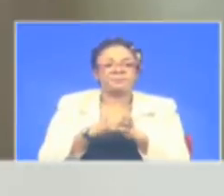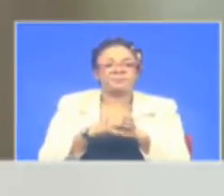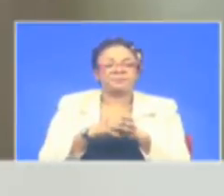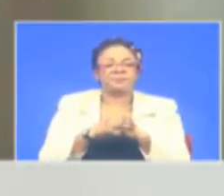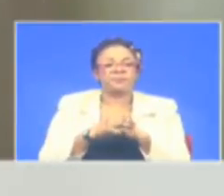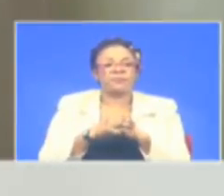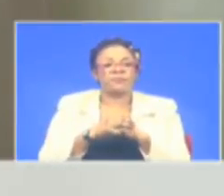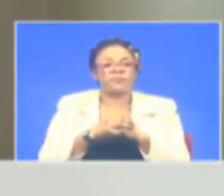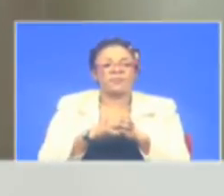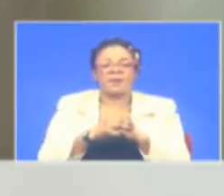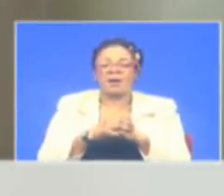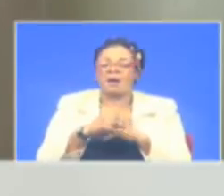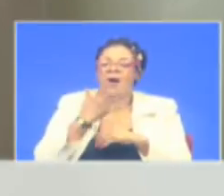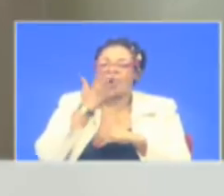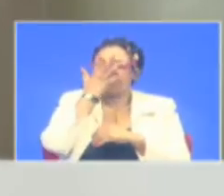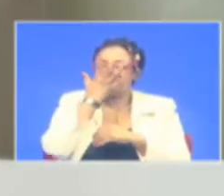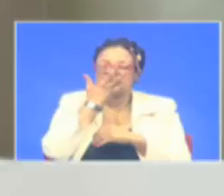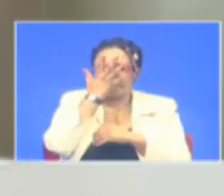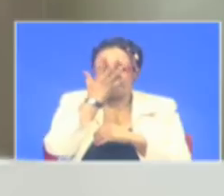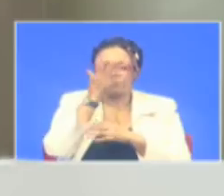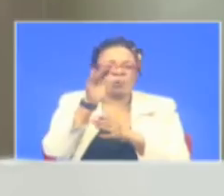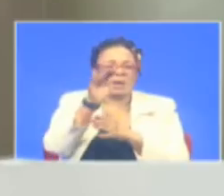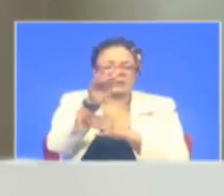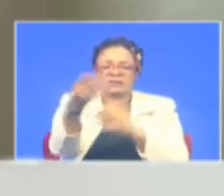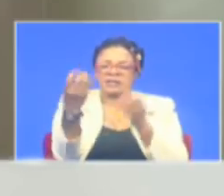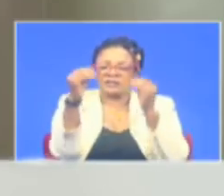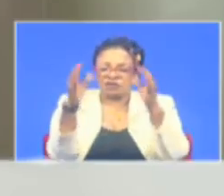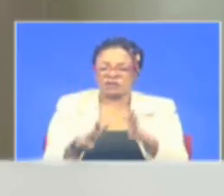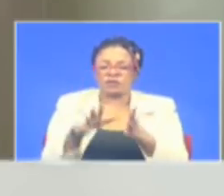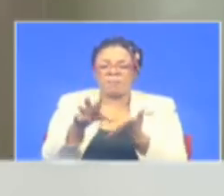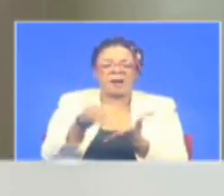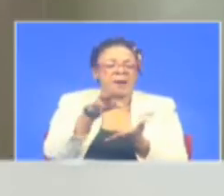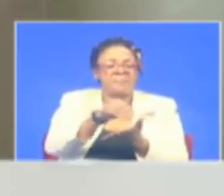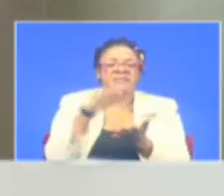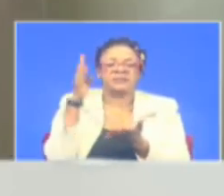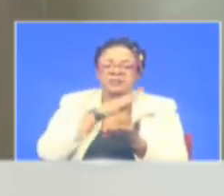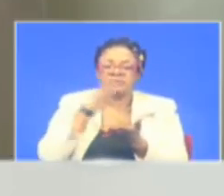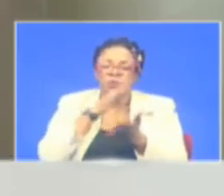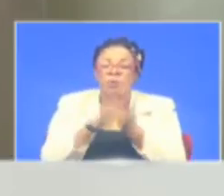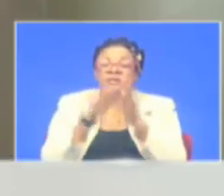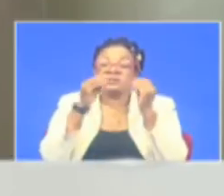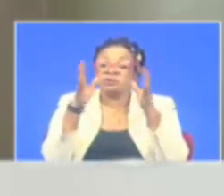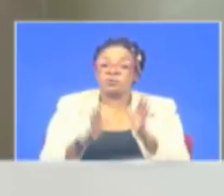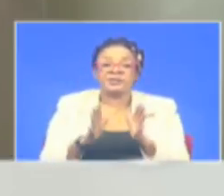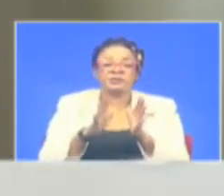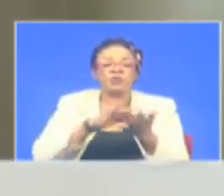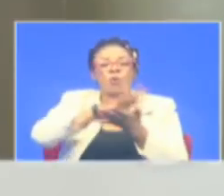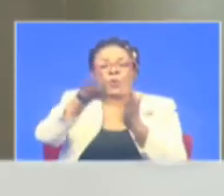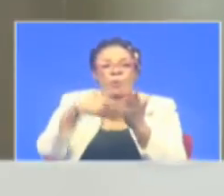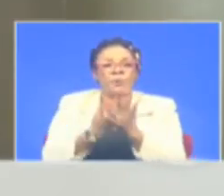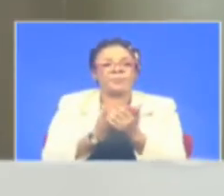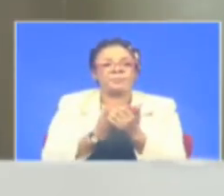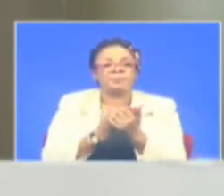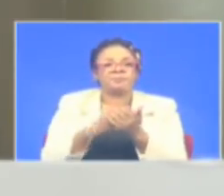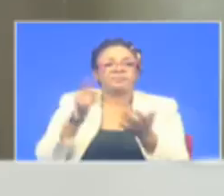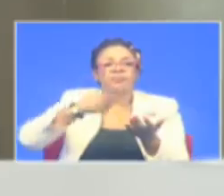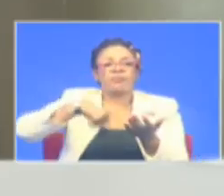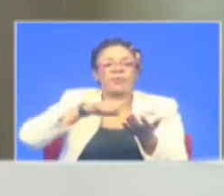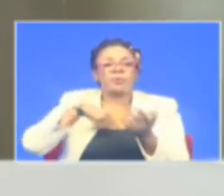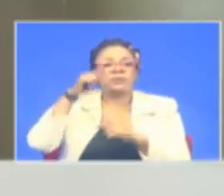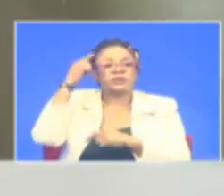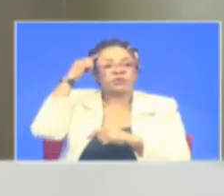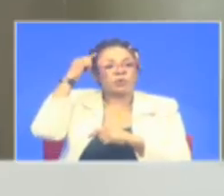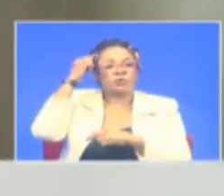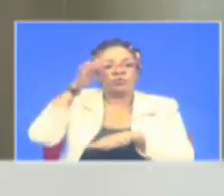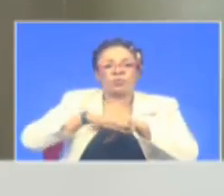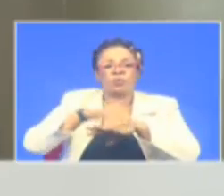Aibu sana kuuliza walimu wakote takataka na wanafunzi kwa jumla. Sisi tuliona sio